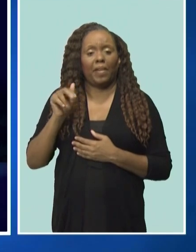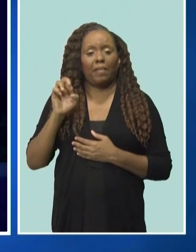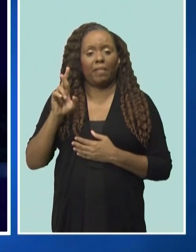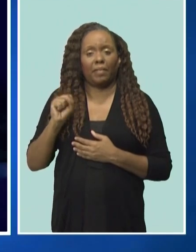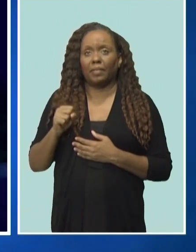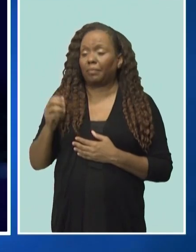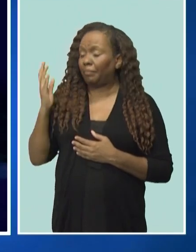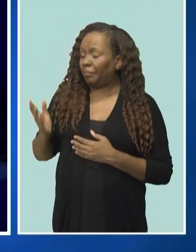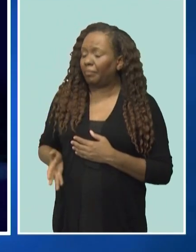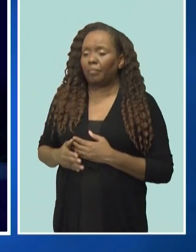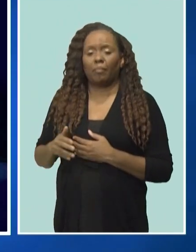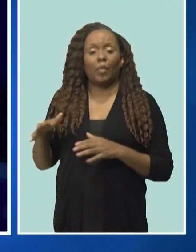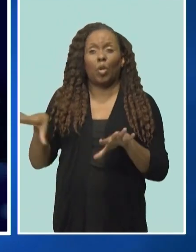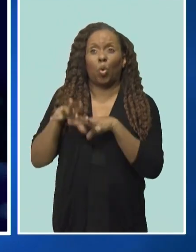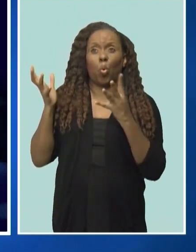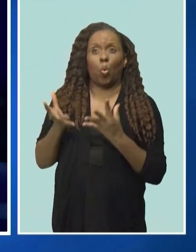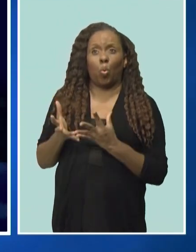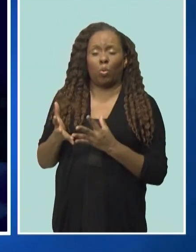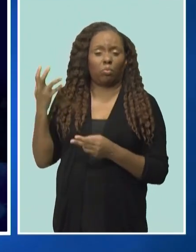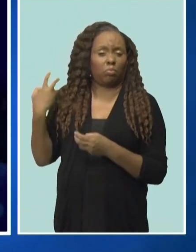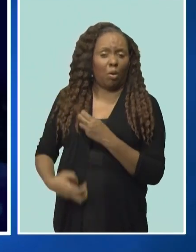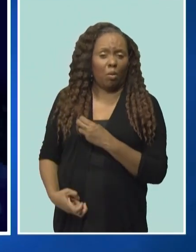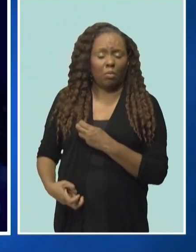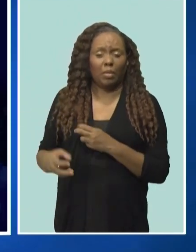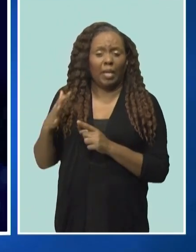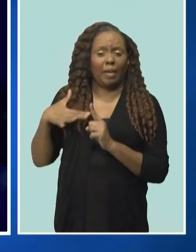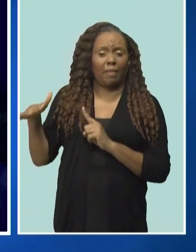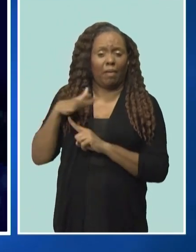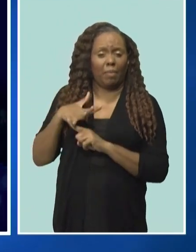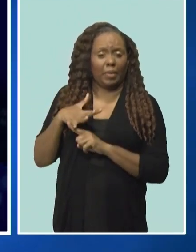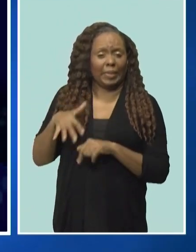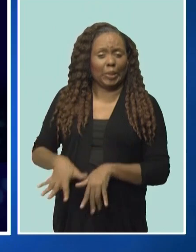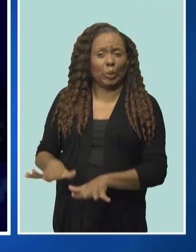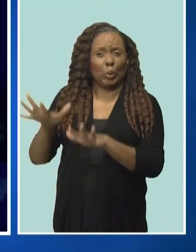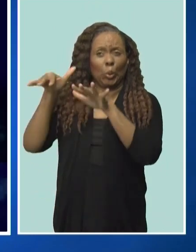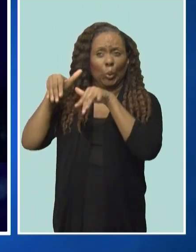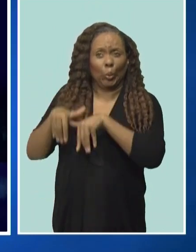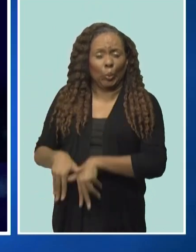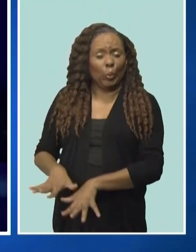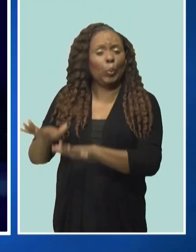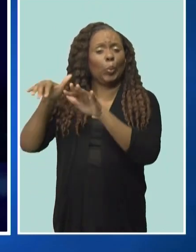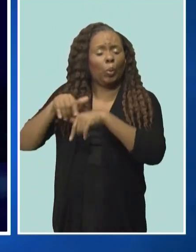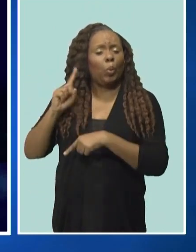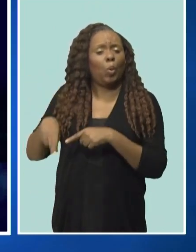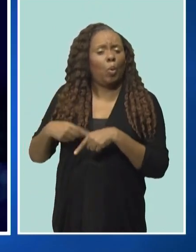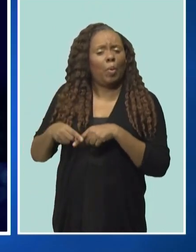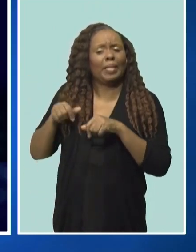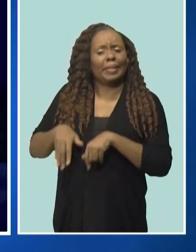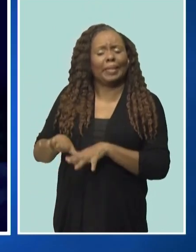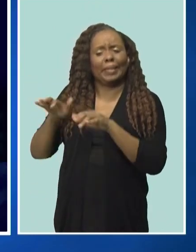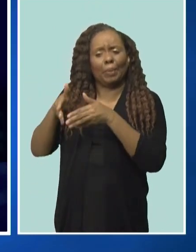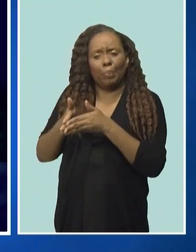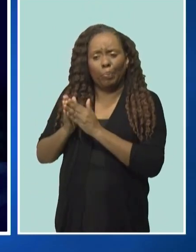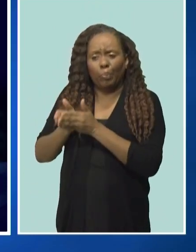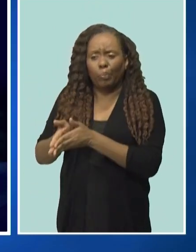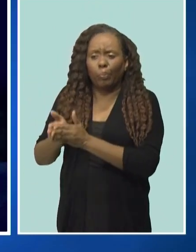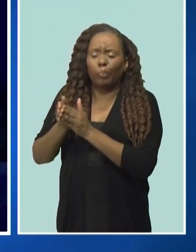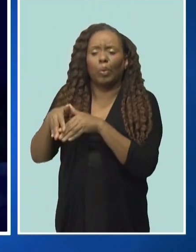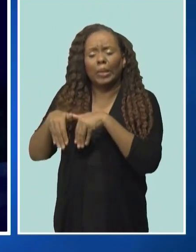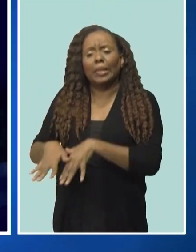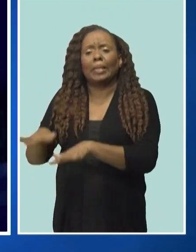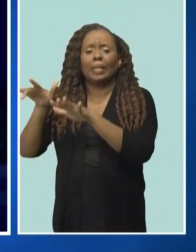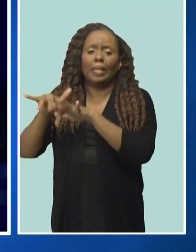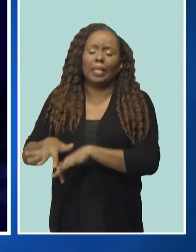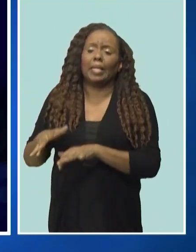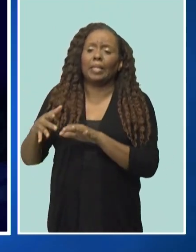world's harshest environment, the world's oceans, away from their home, away from their loved ones and family. It's really desperate